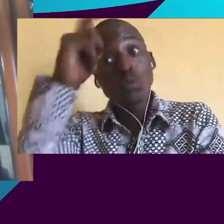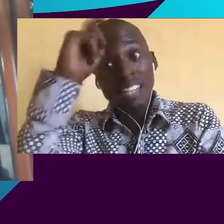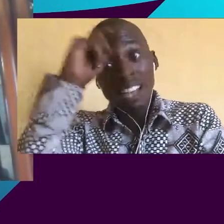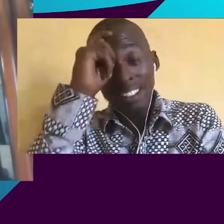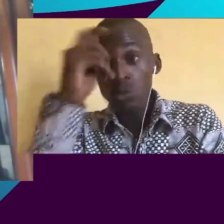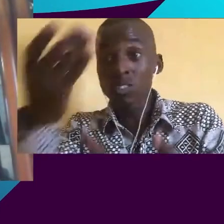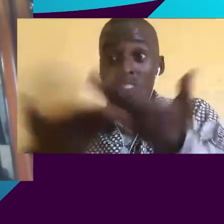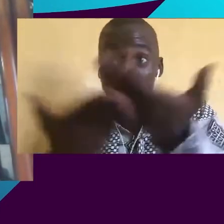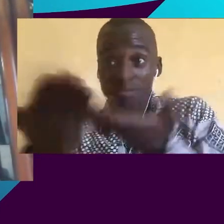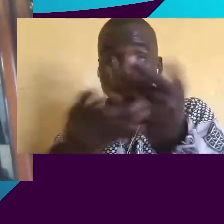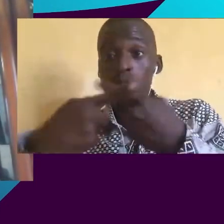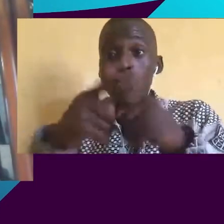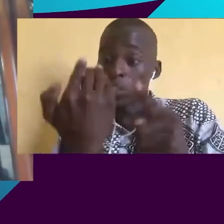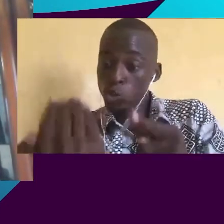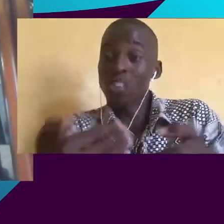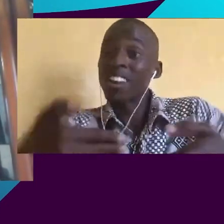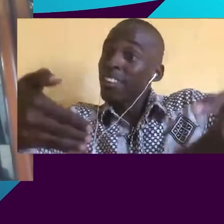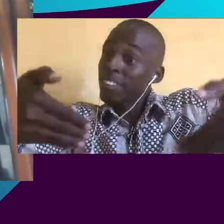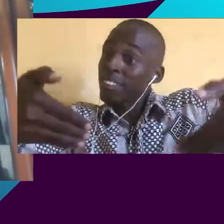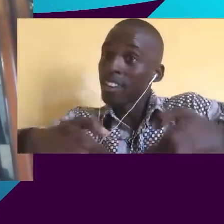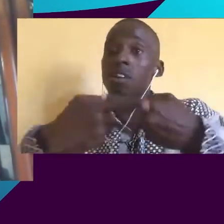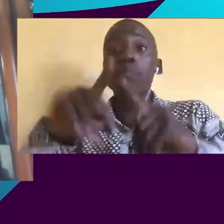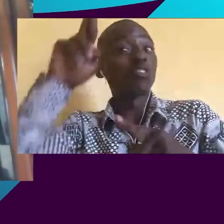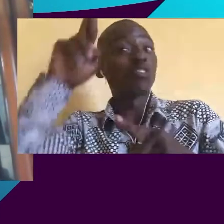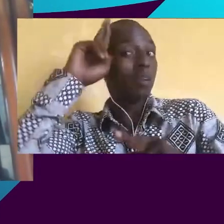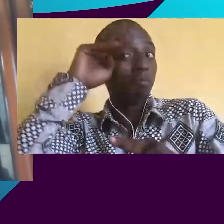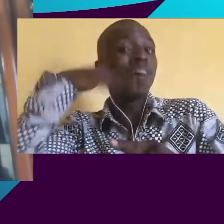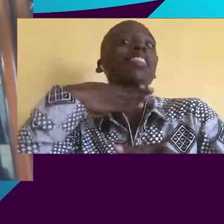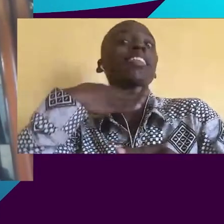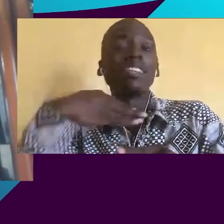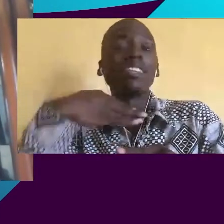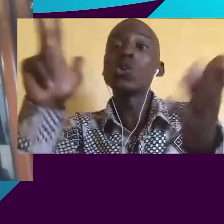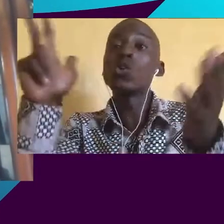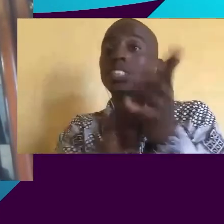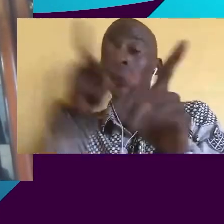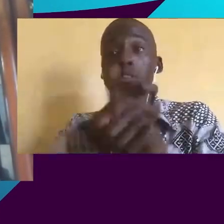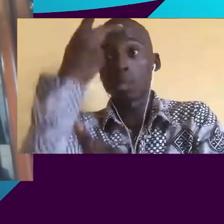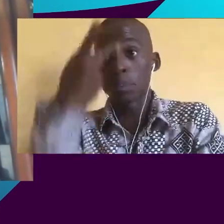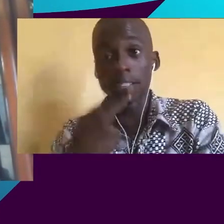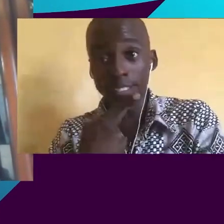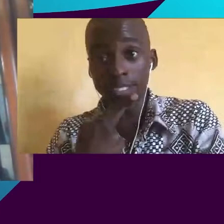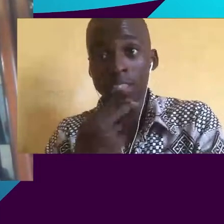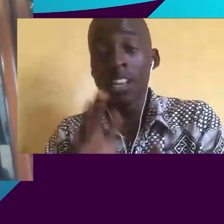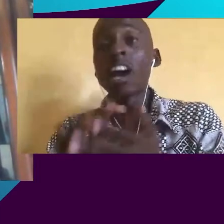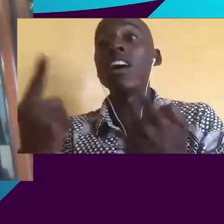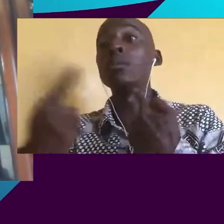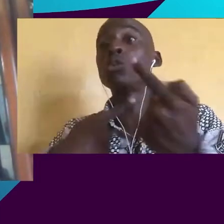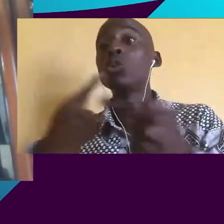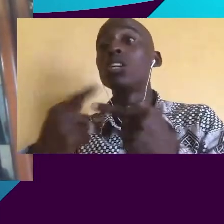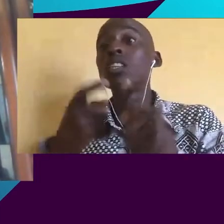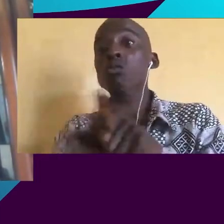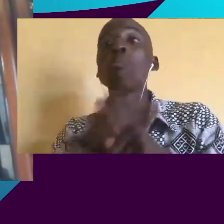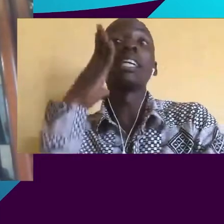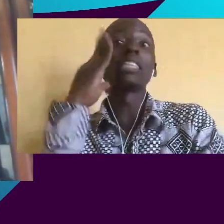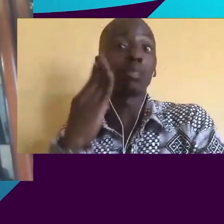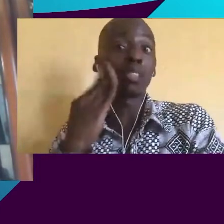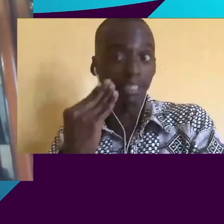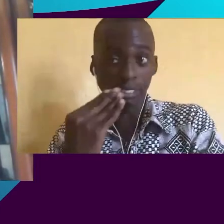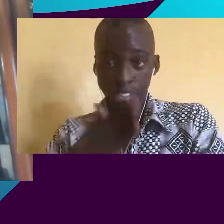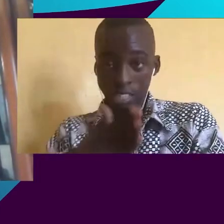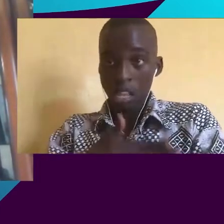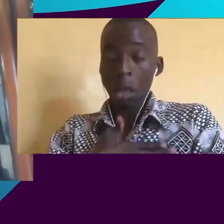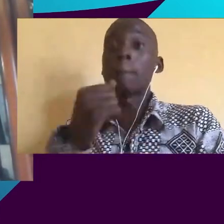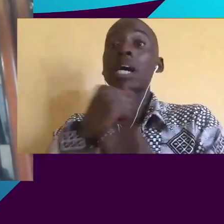are very young. But remember, they need consent from their parents. And I'm talking this from experience. My daughter is the